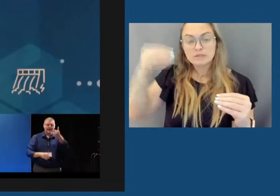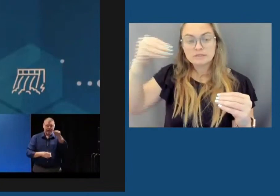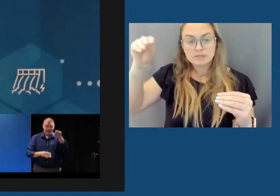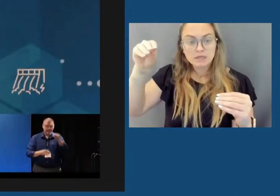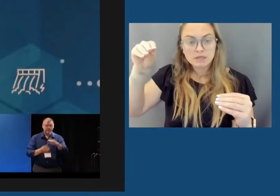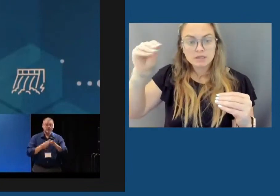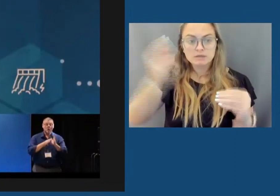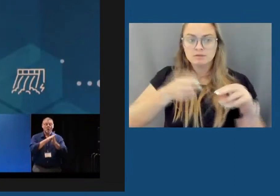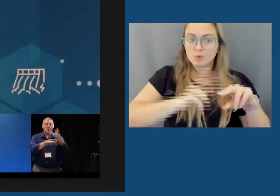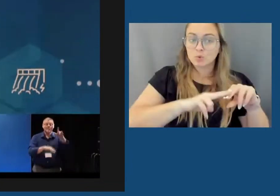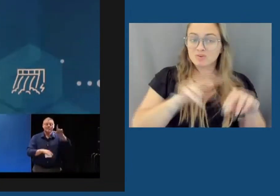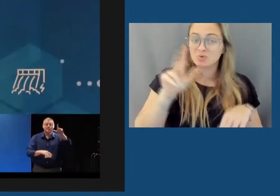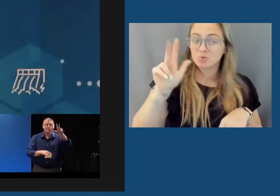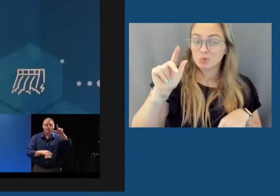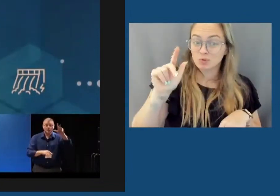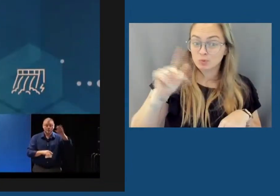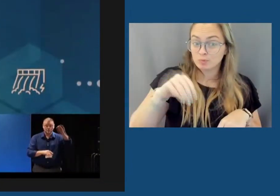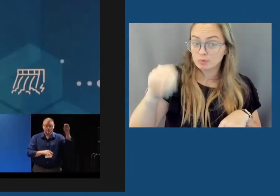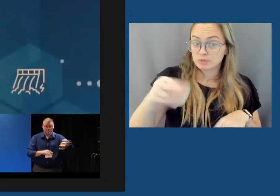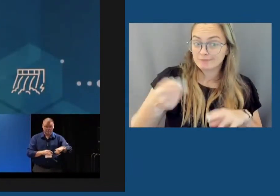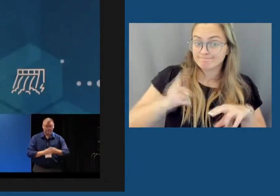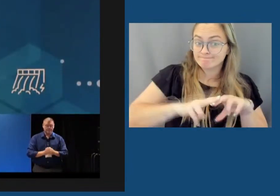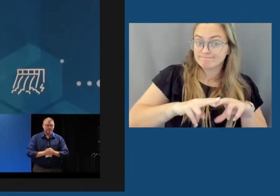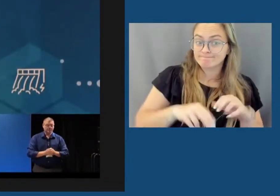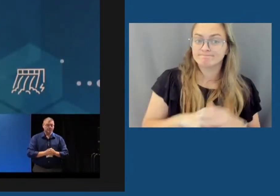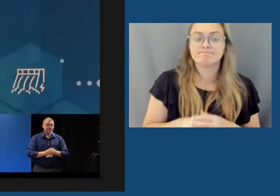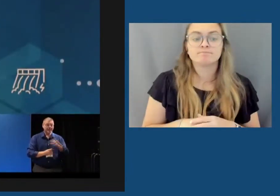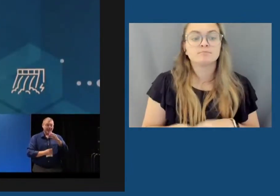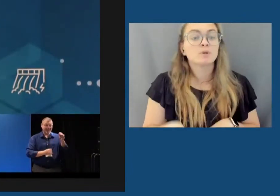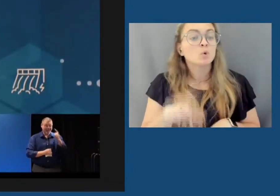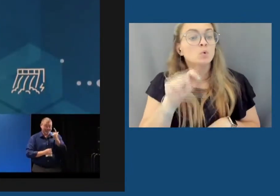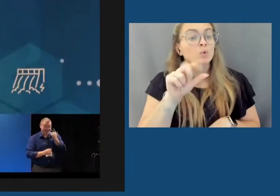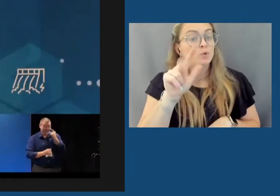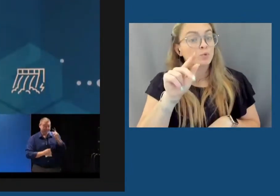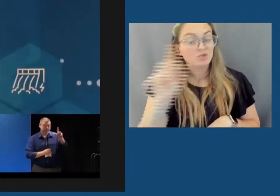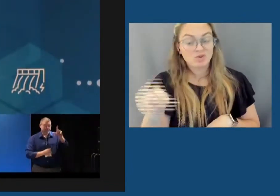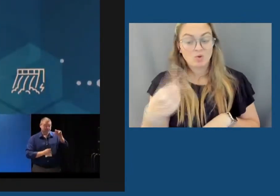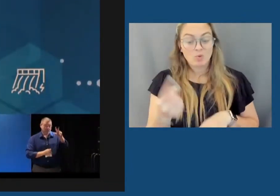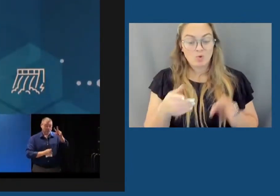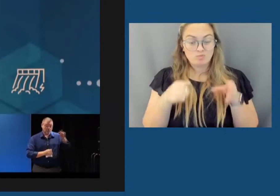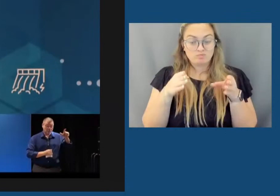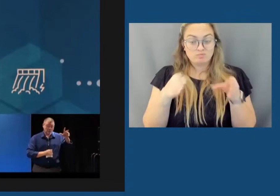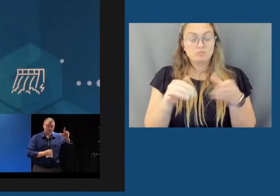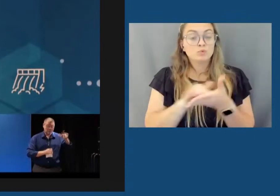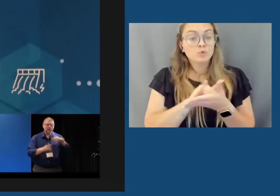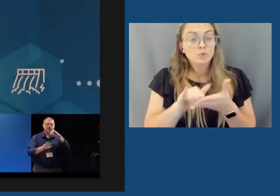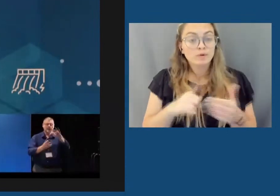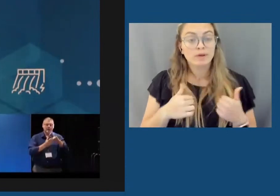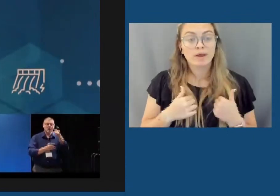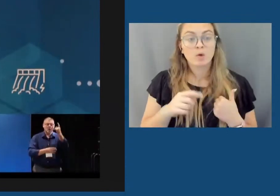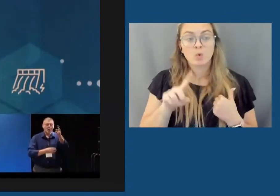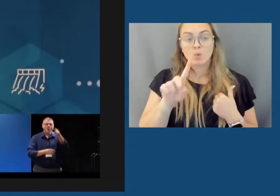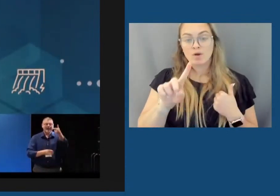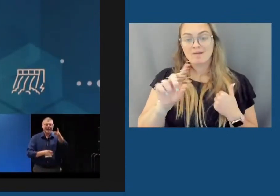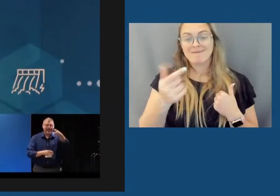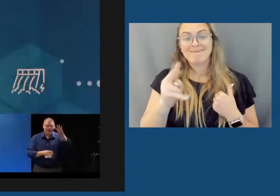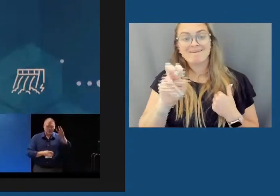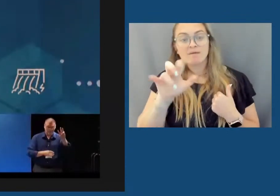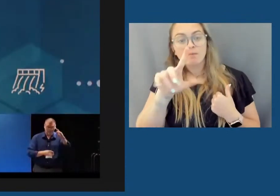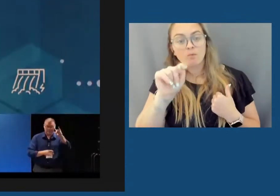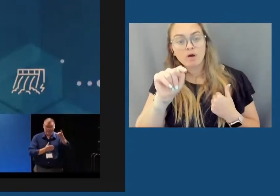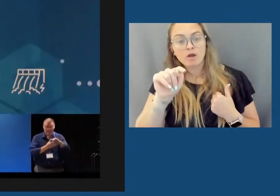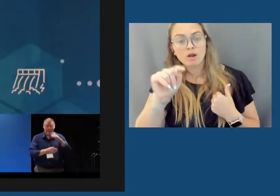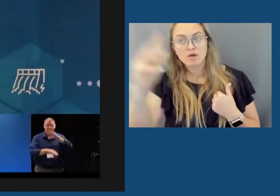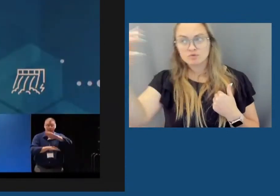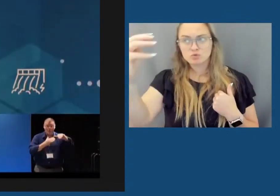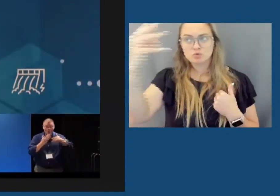over 23%. And in 2023 alone, New York commissioned over 1 gigawatt of new solar capacity and